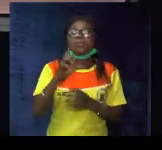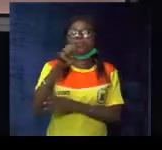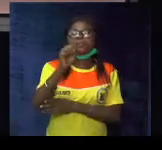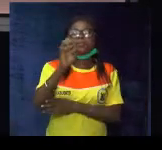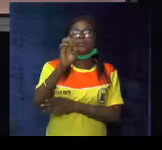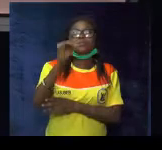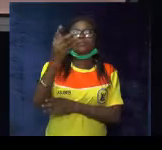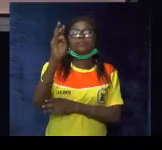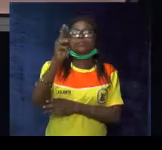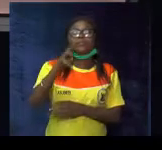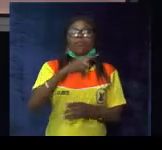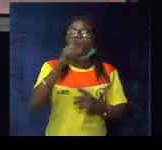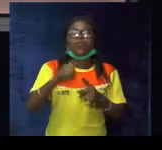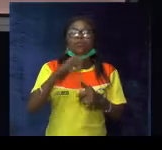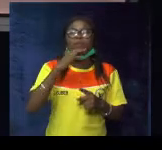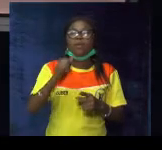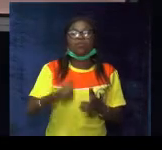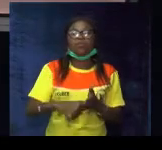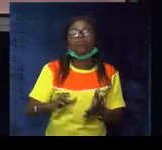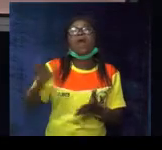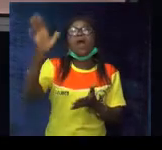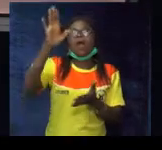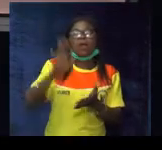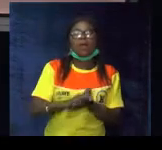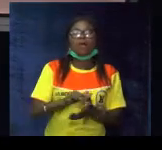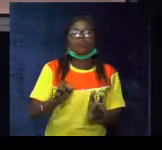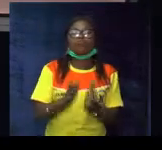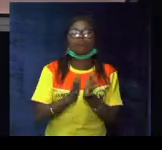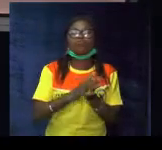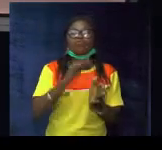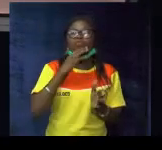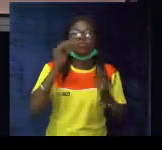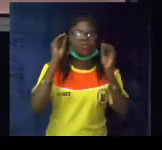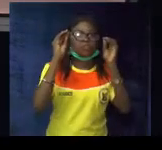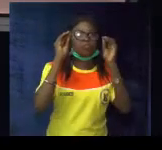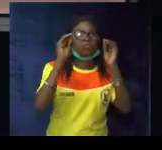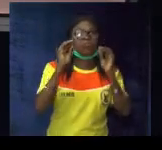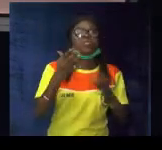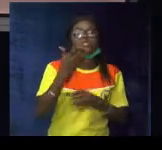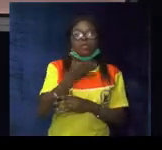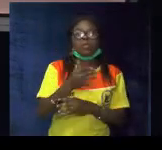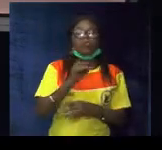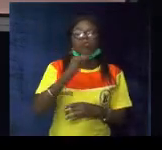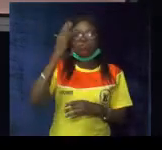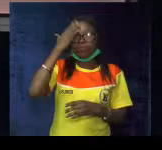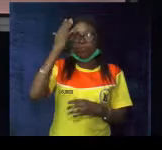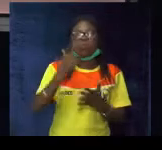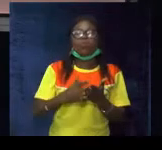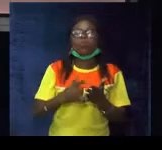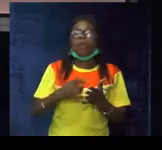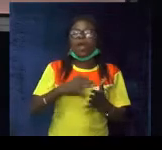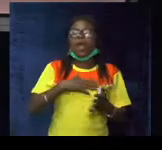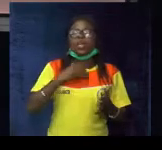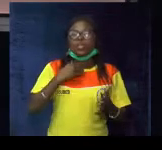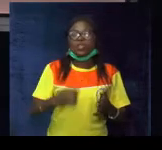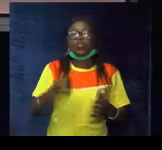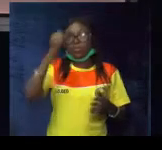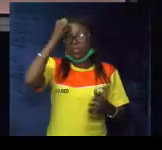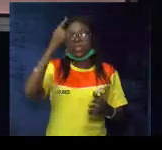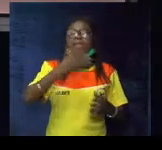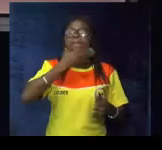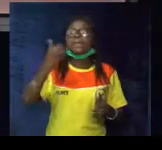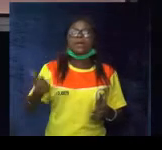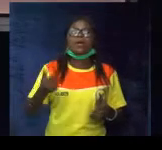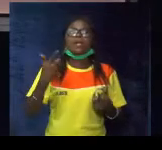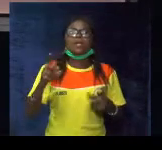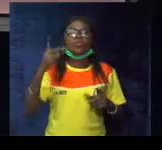sector. When you get to secondary school and you're going to be taught about volume of spheres, you'll be using the tangerine as an